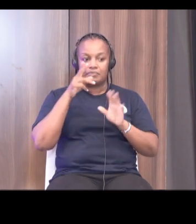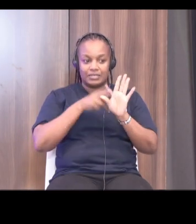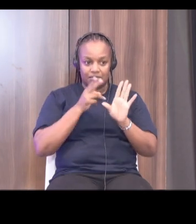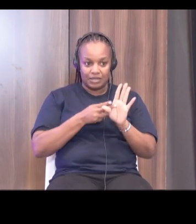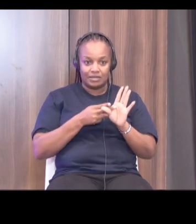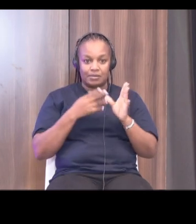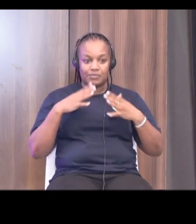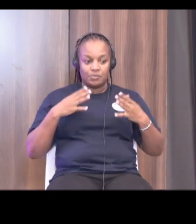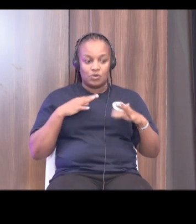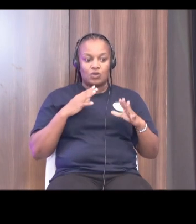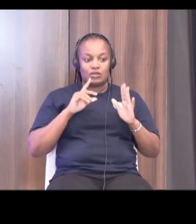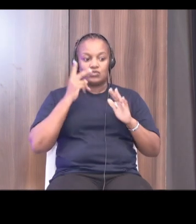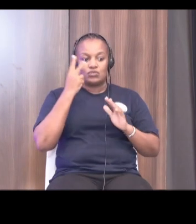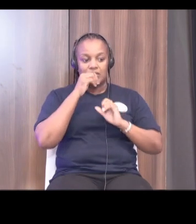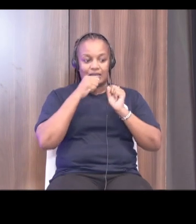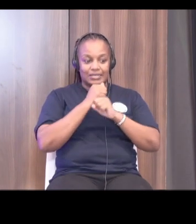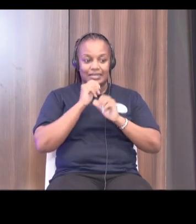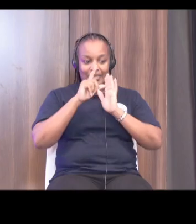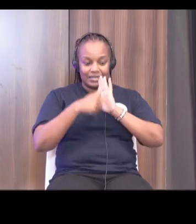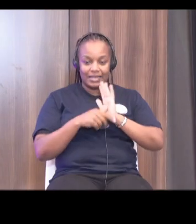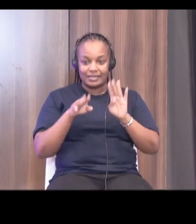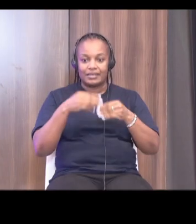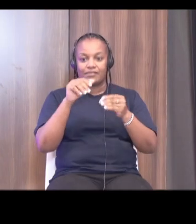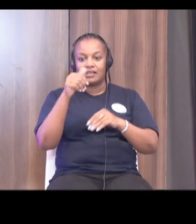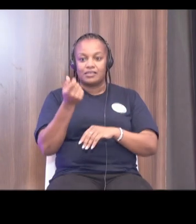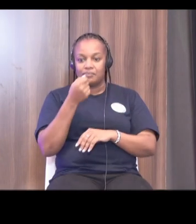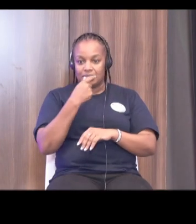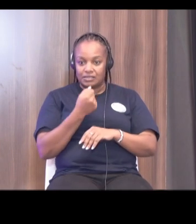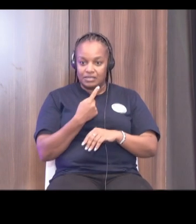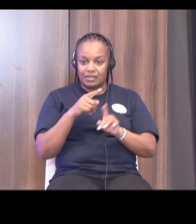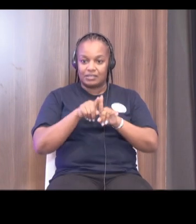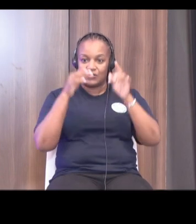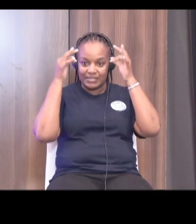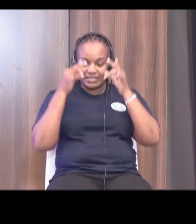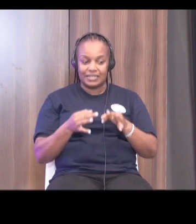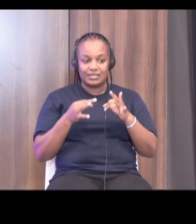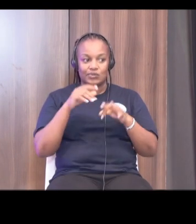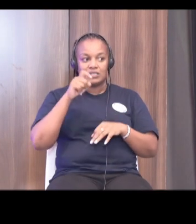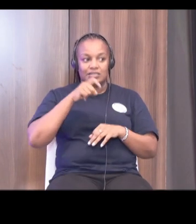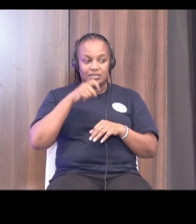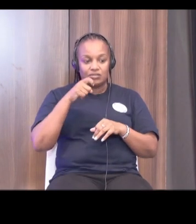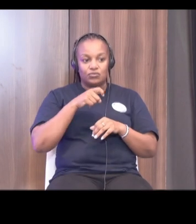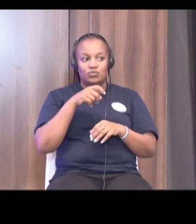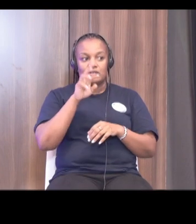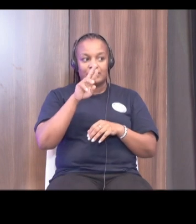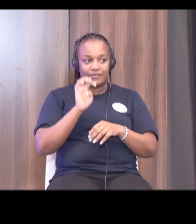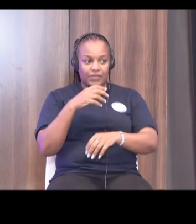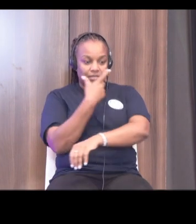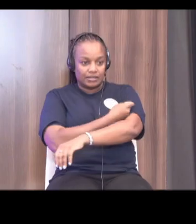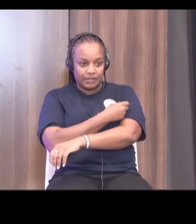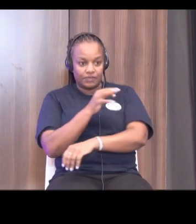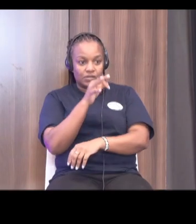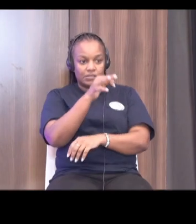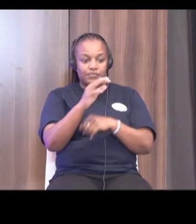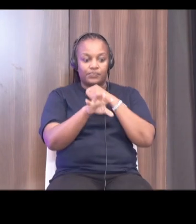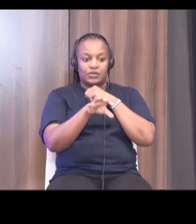later and gave them another dose of the vaccine just in case we decided, do we need to revaccinate in future pregnancies or not, and to